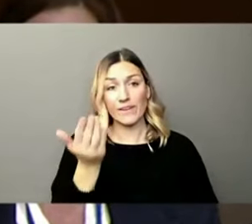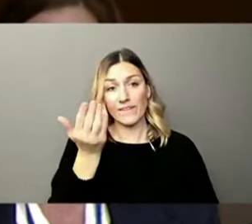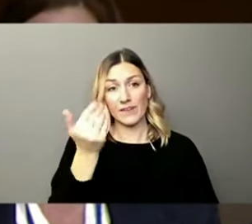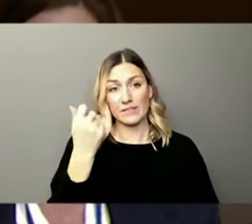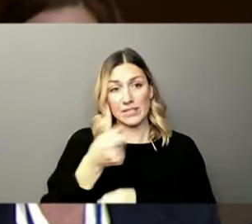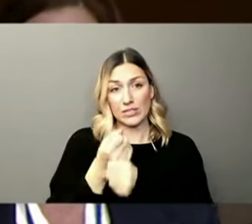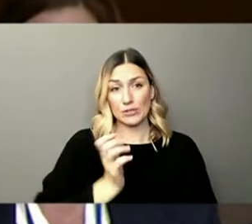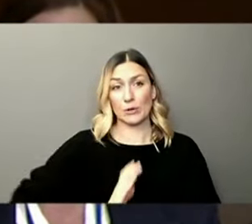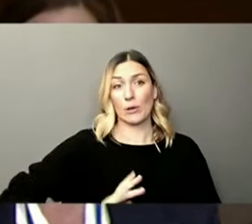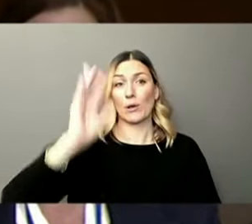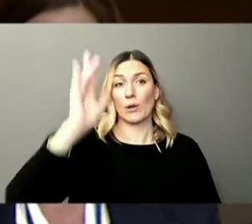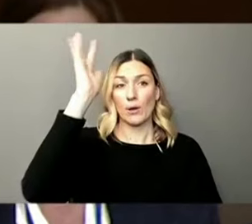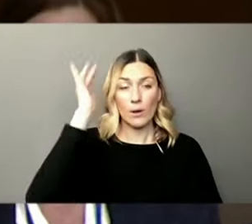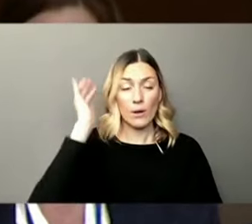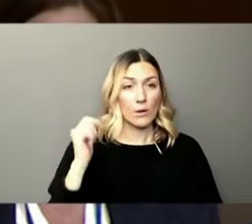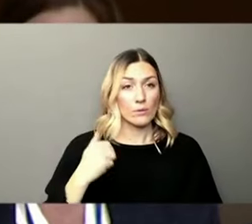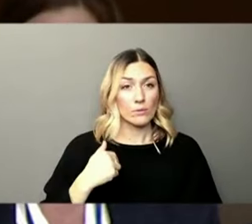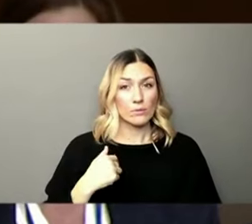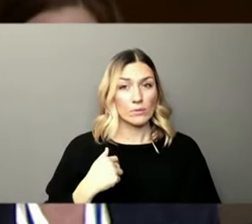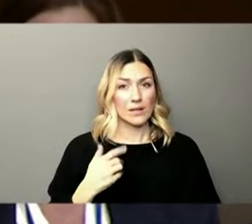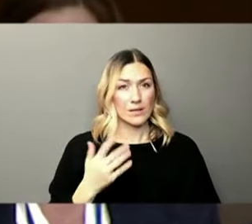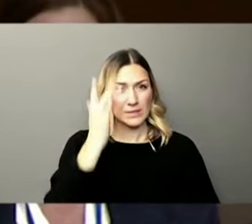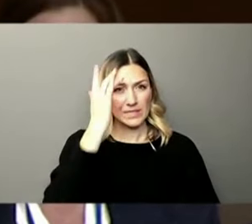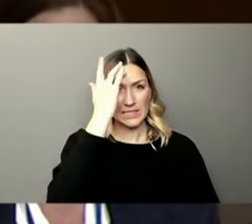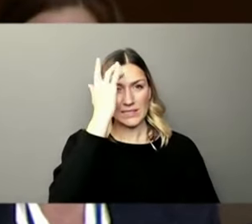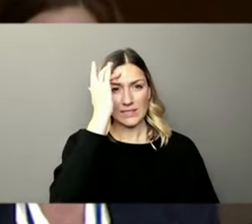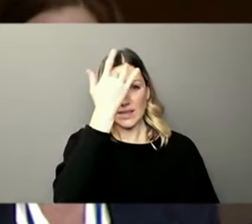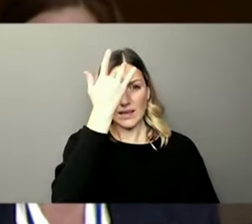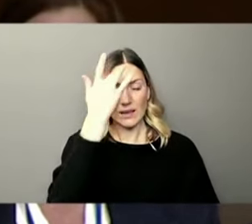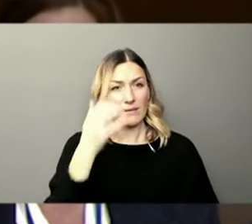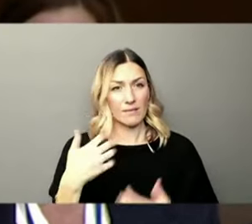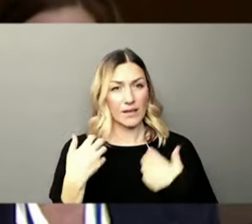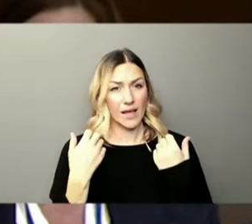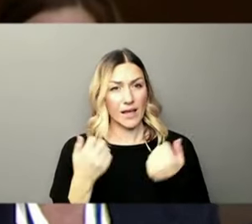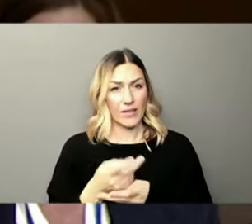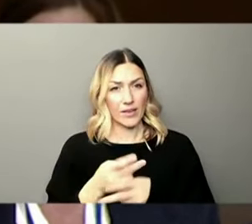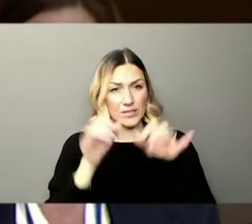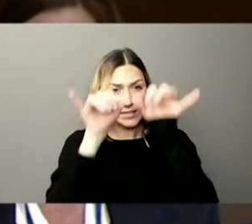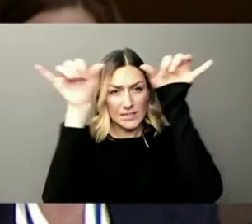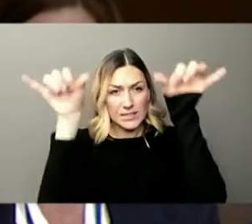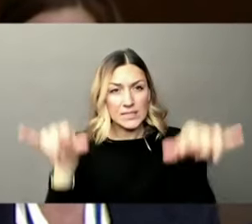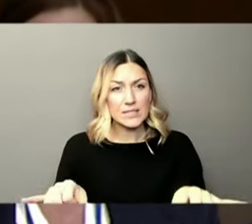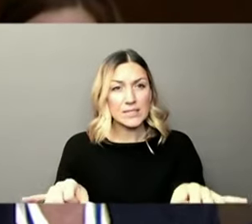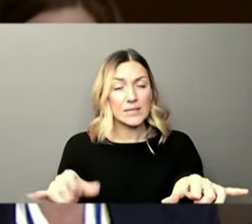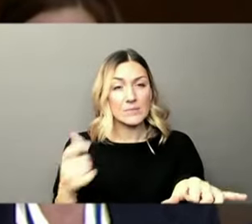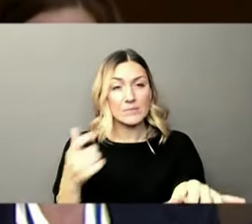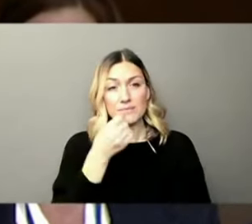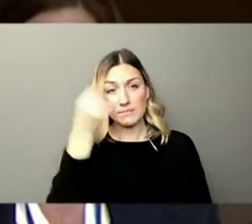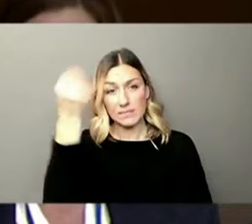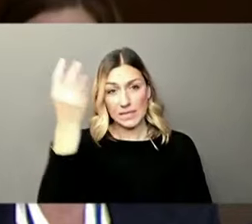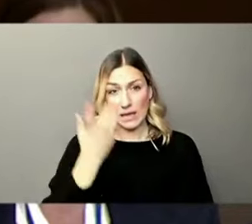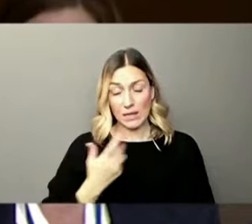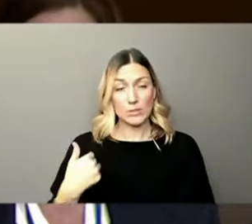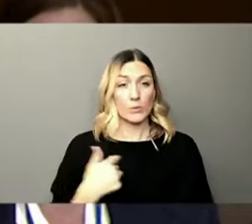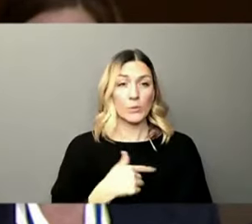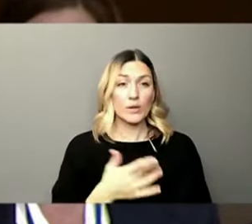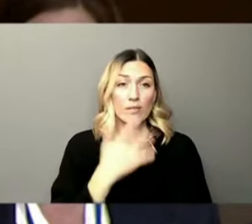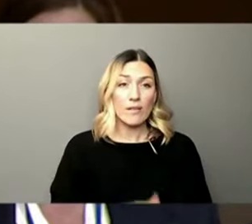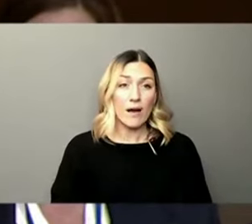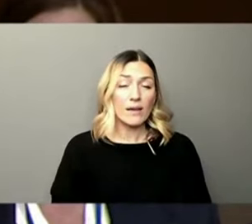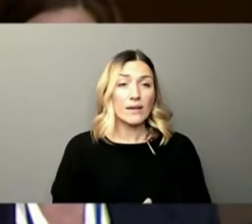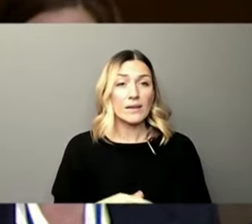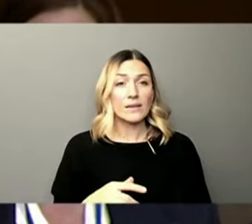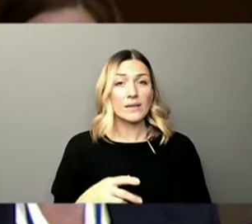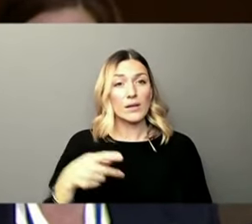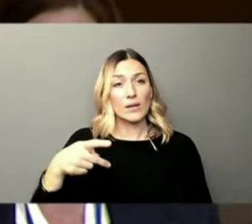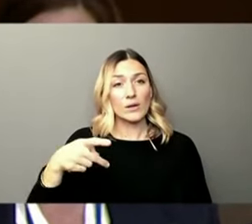And I was sick and tired of a healthcare system that was telling us how lucky we were that our premiums are only